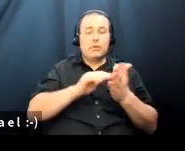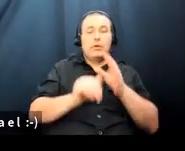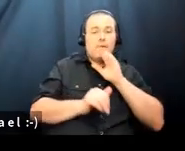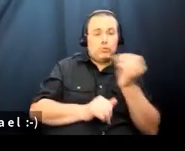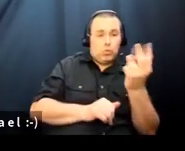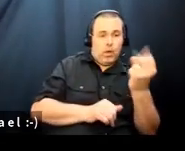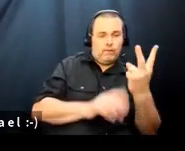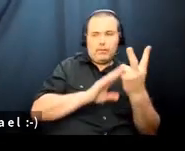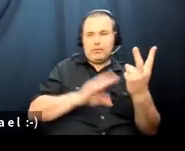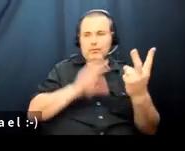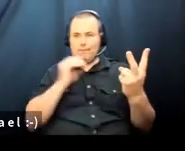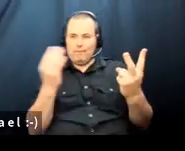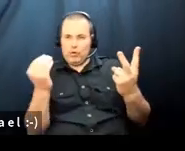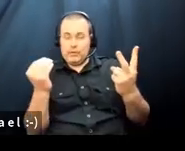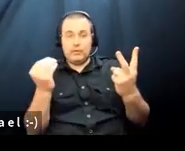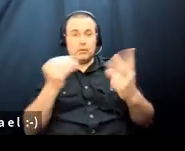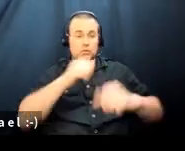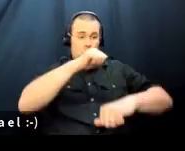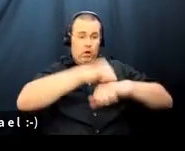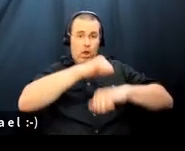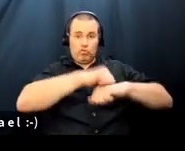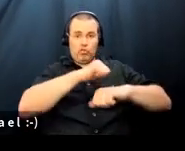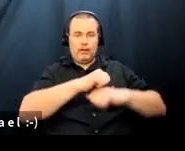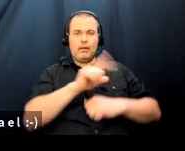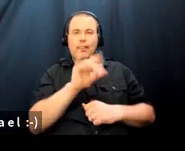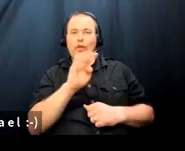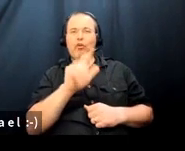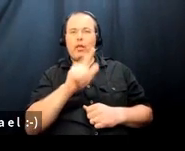Concrete, literal thinking persists